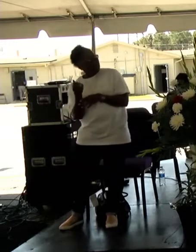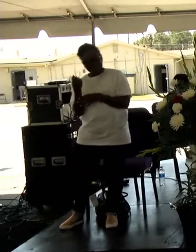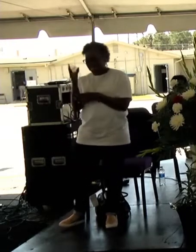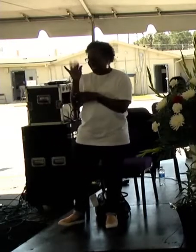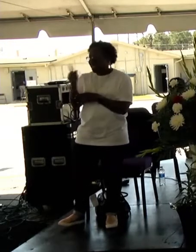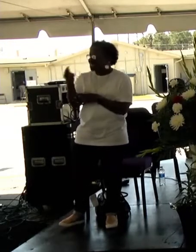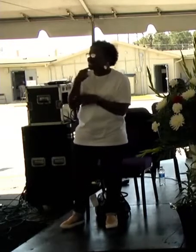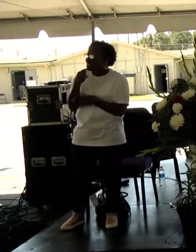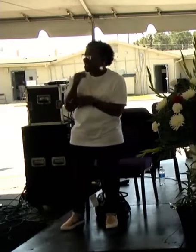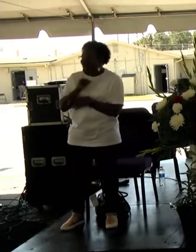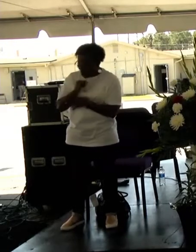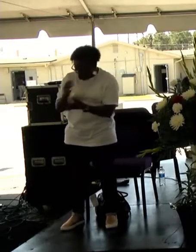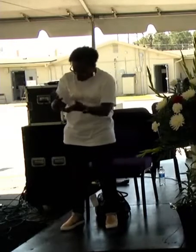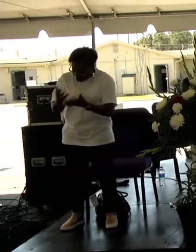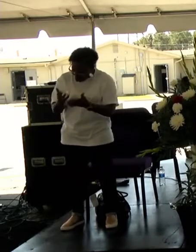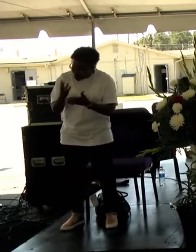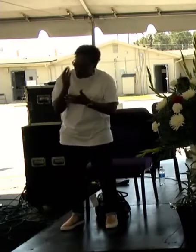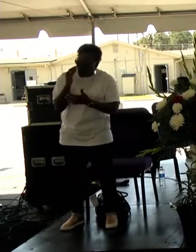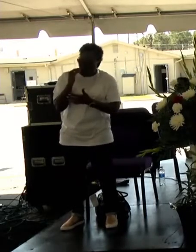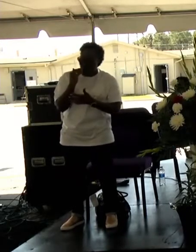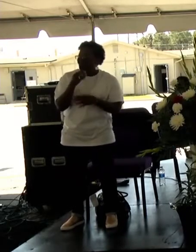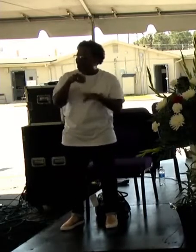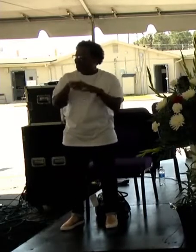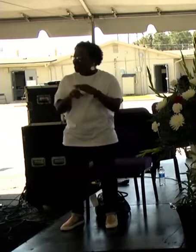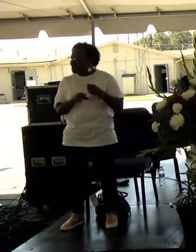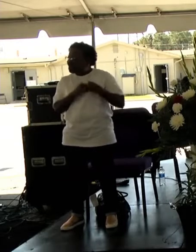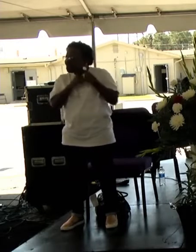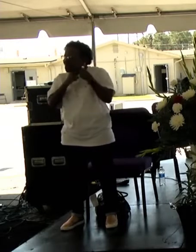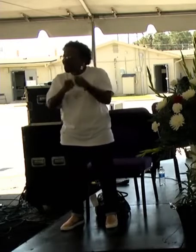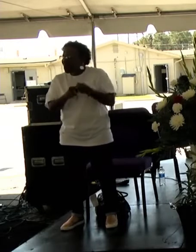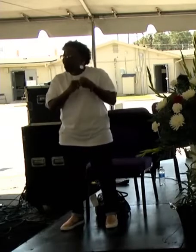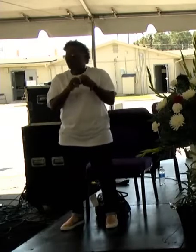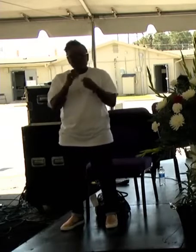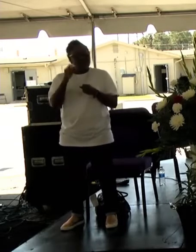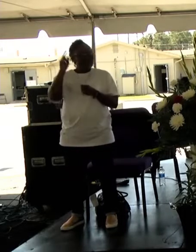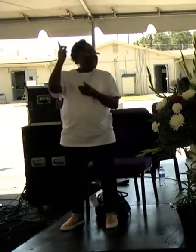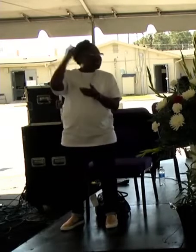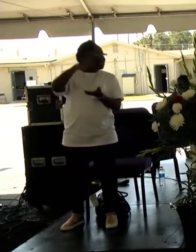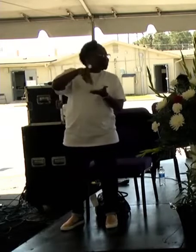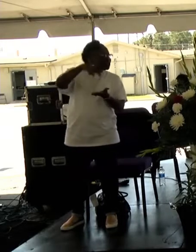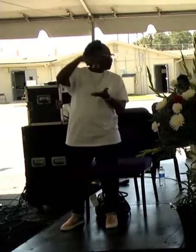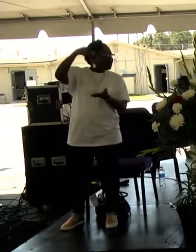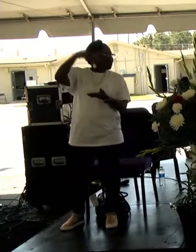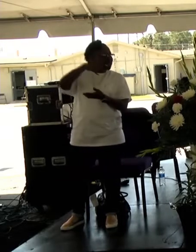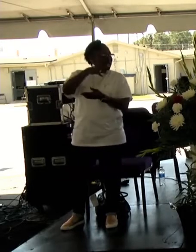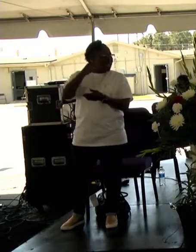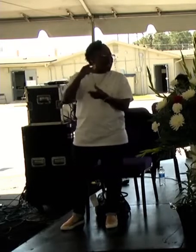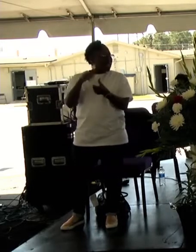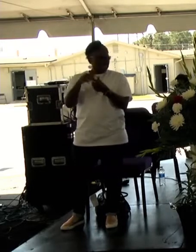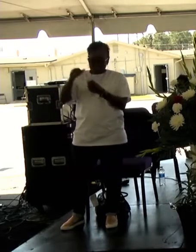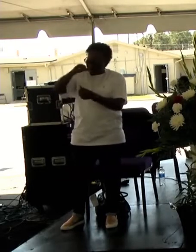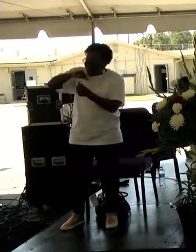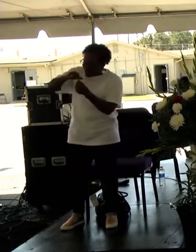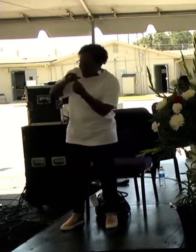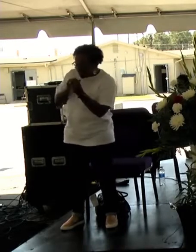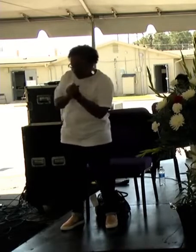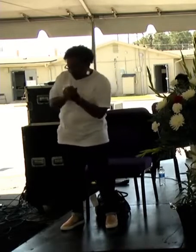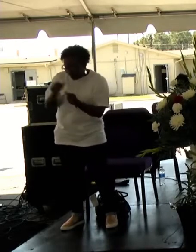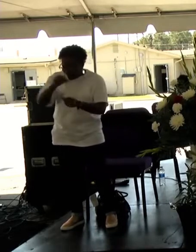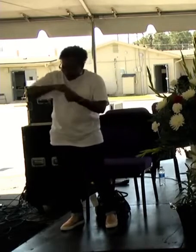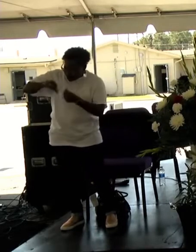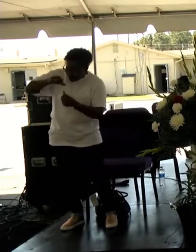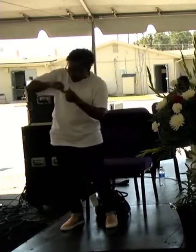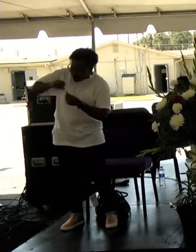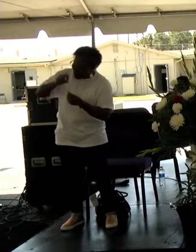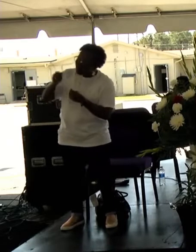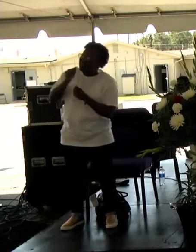understand this. He says, I want to know him in the power of his resurrection and in the fellowship of his suffering. So